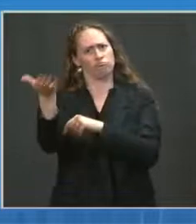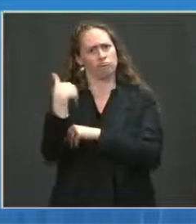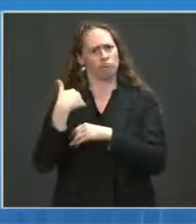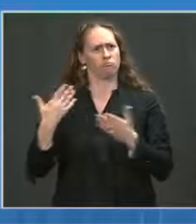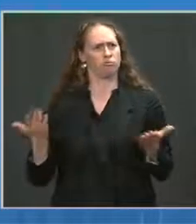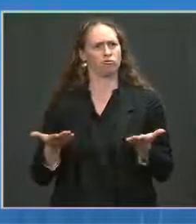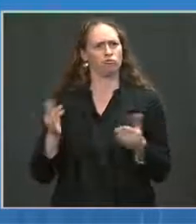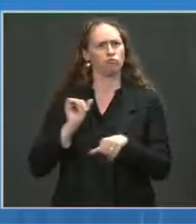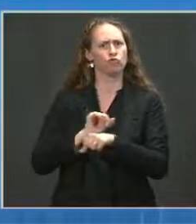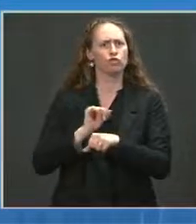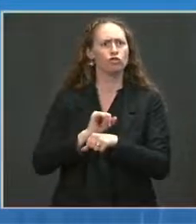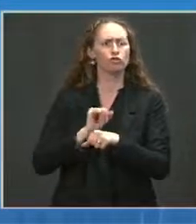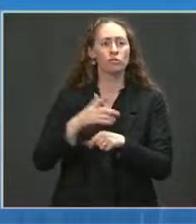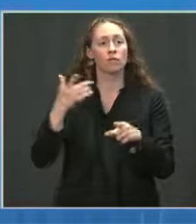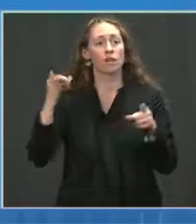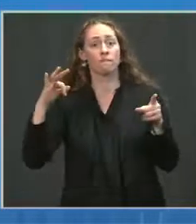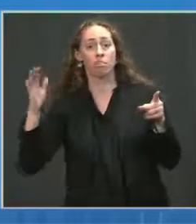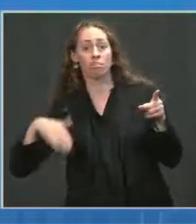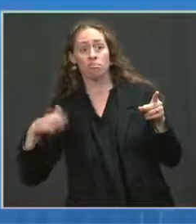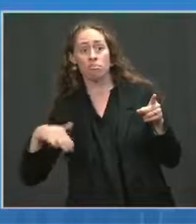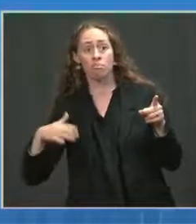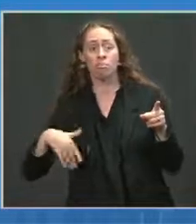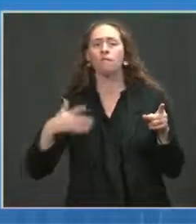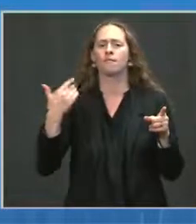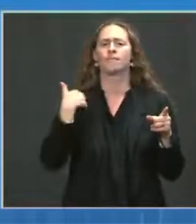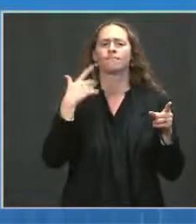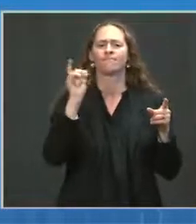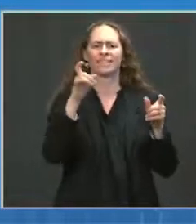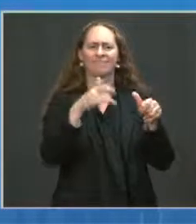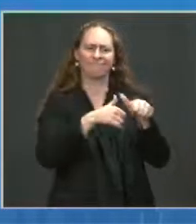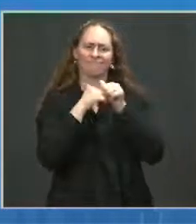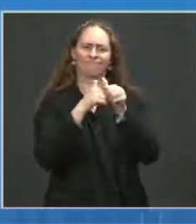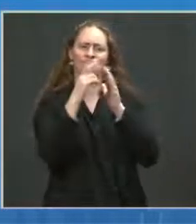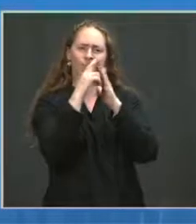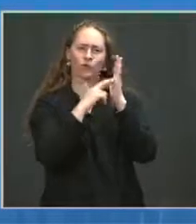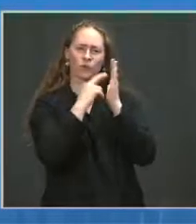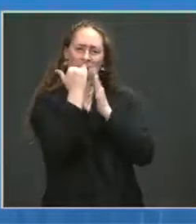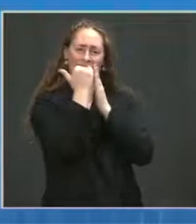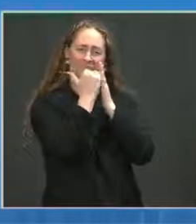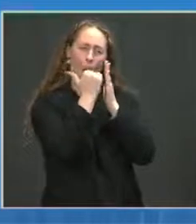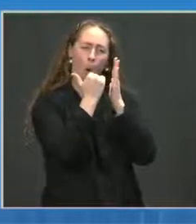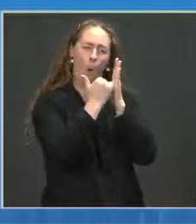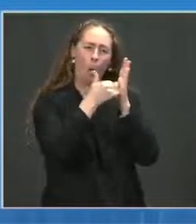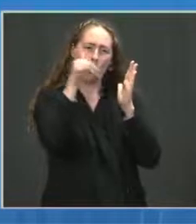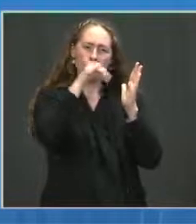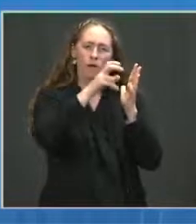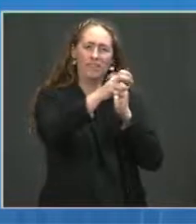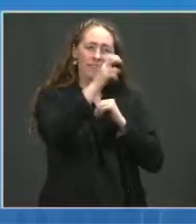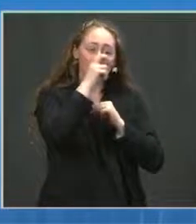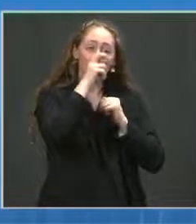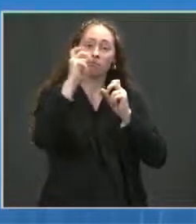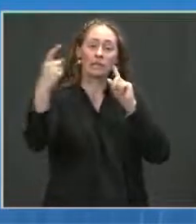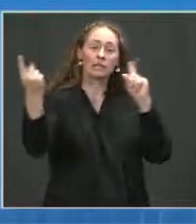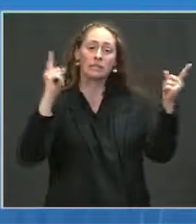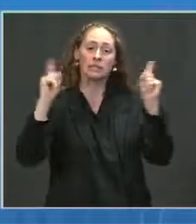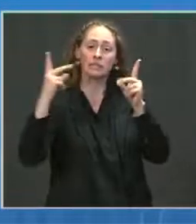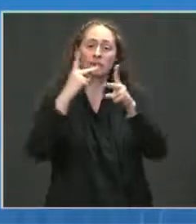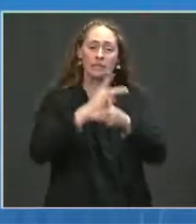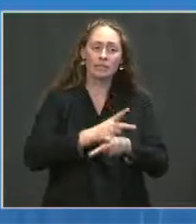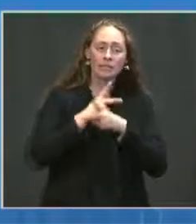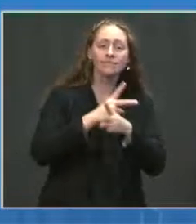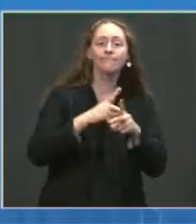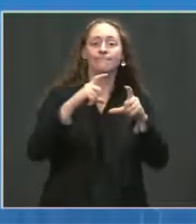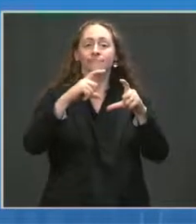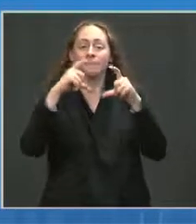If you're not vaccinated, there are quite strict rules that you need to follow around testing, social distancing, and masking.